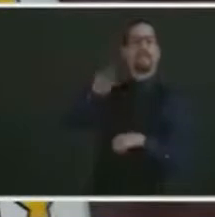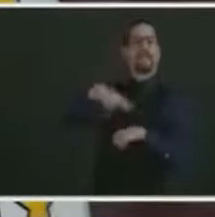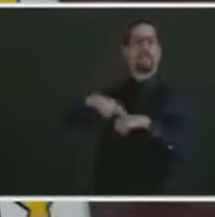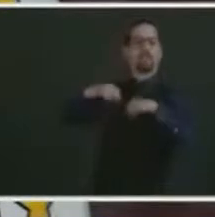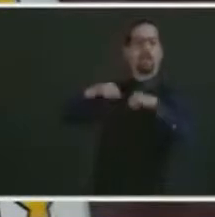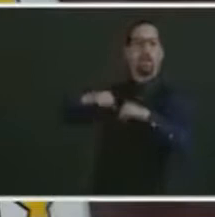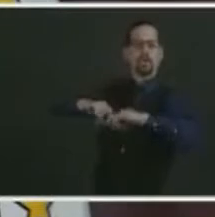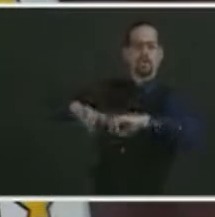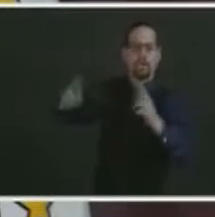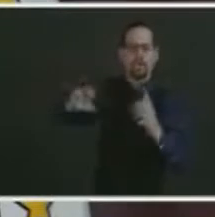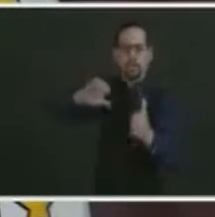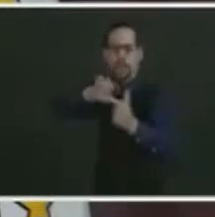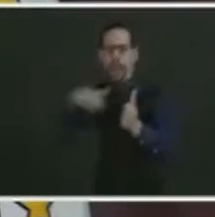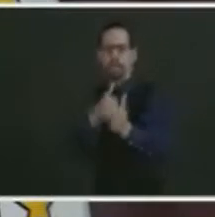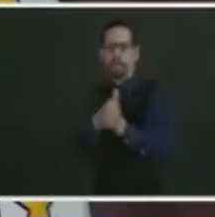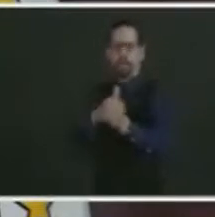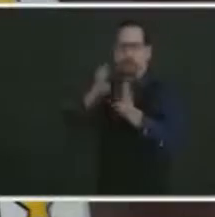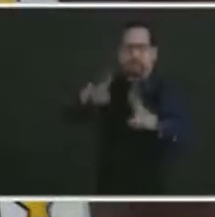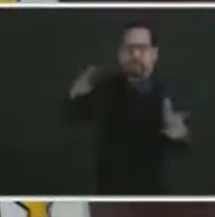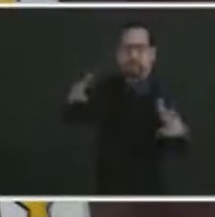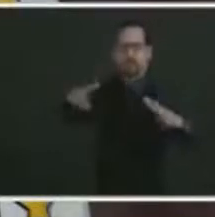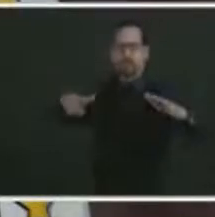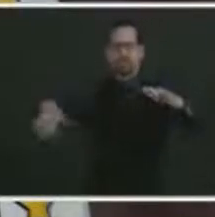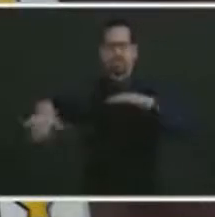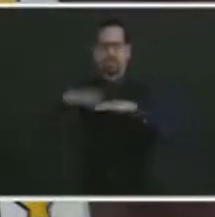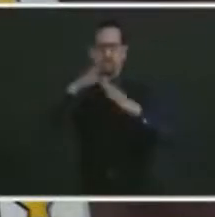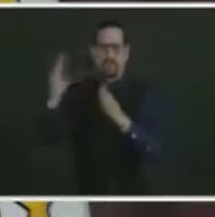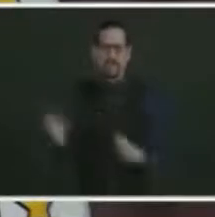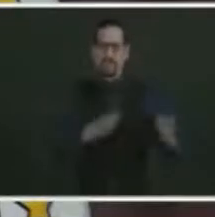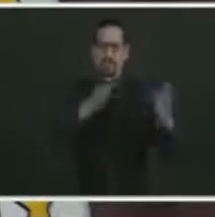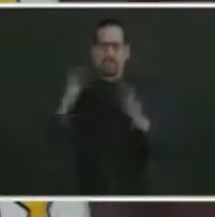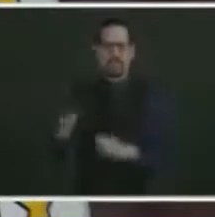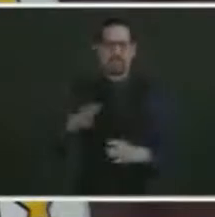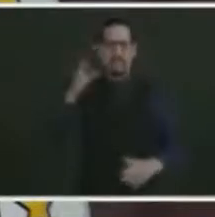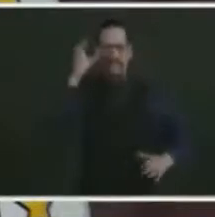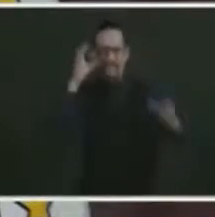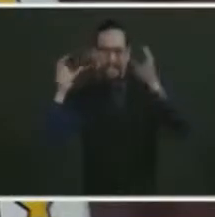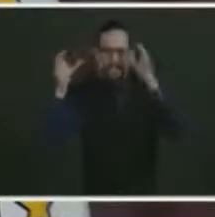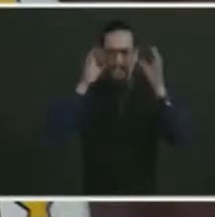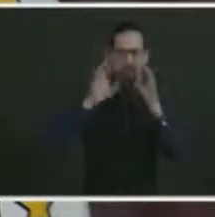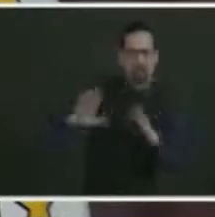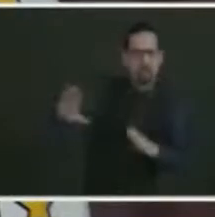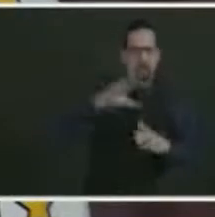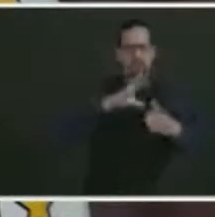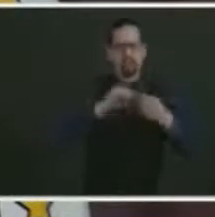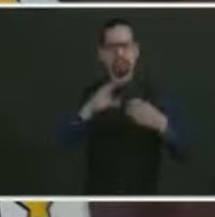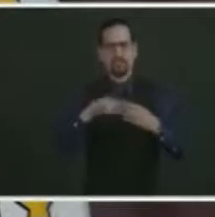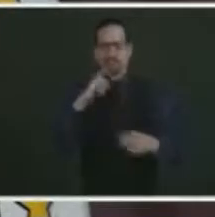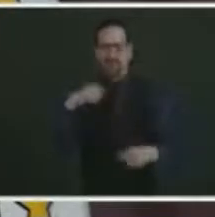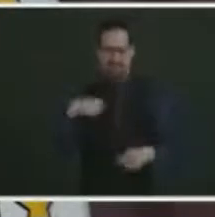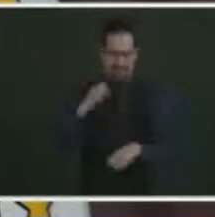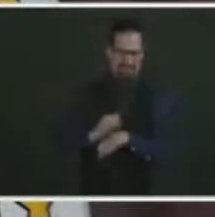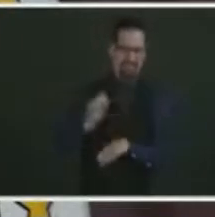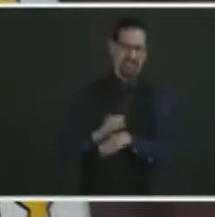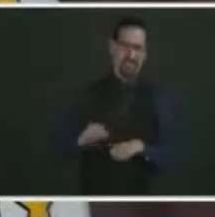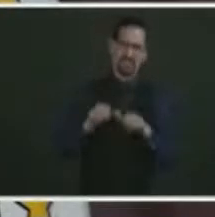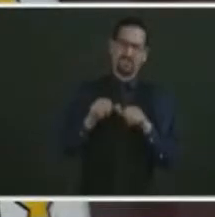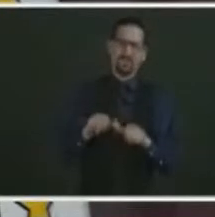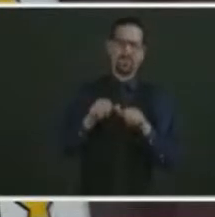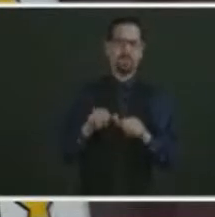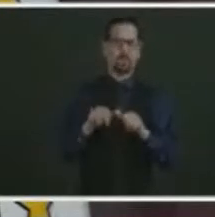all this planning, having been working myself around the clock, and